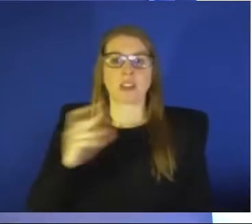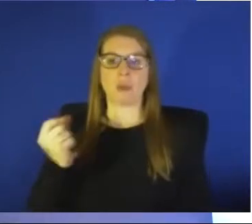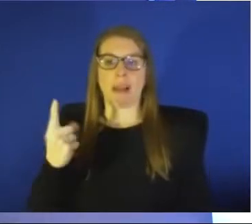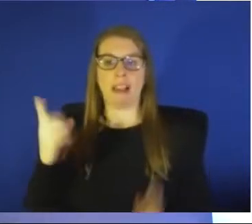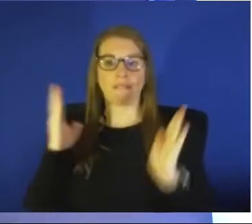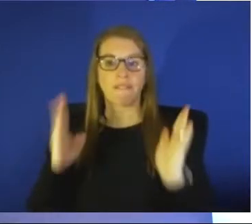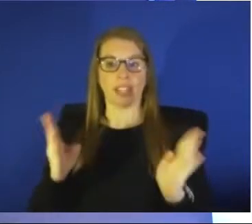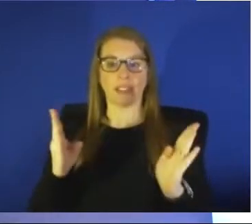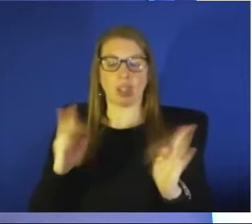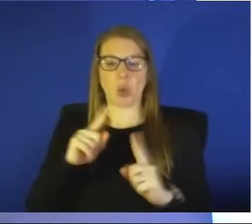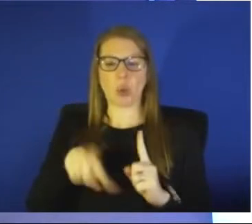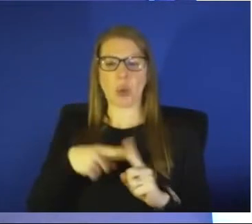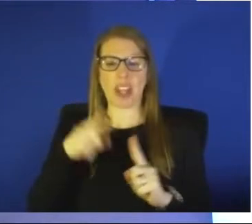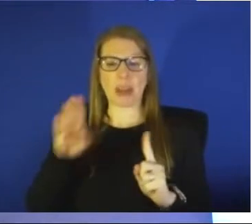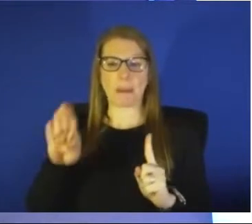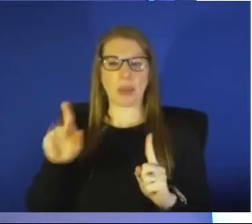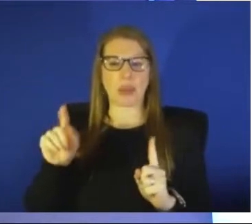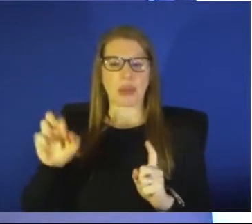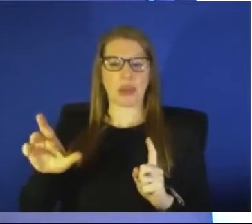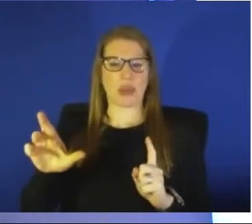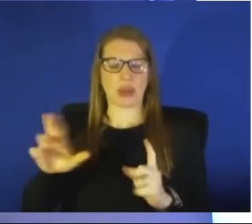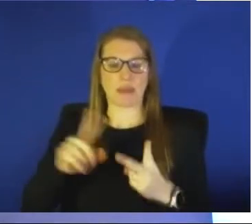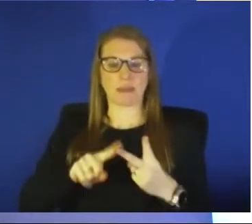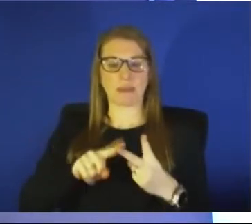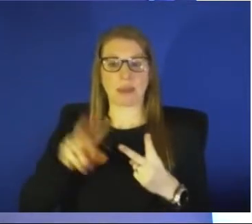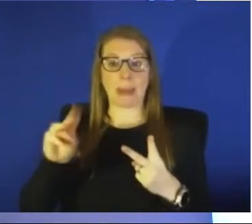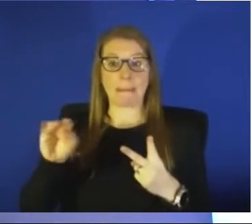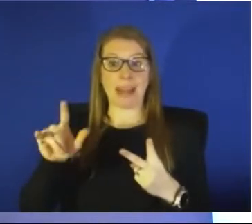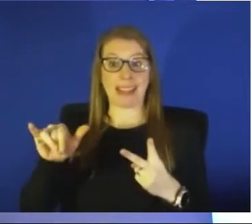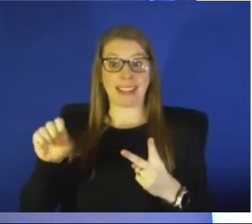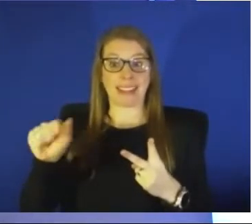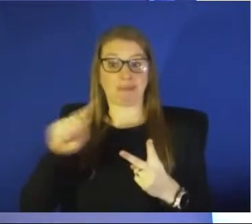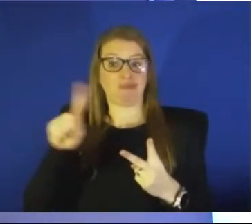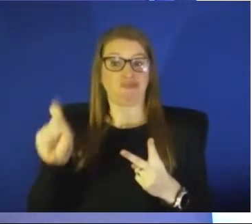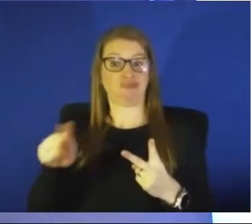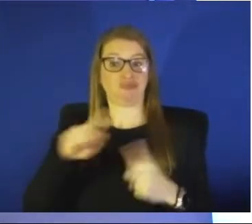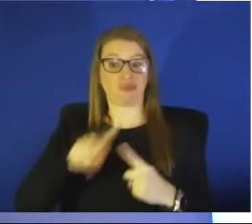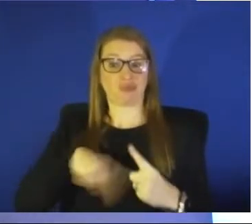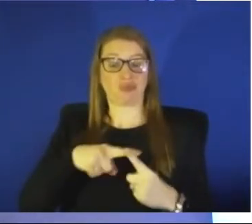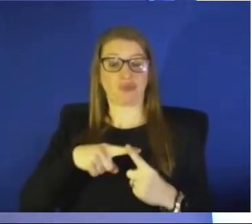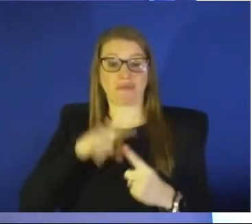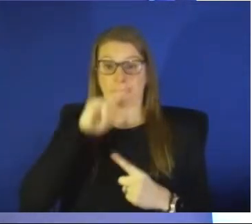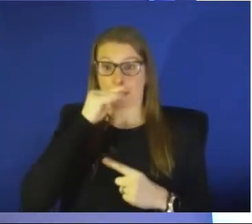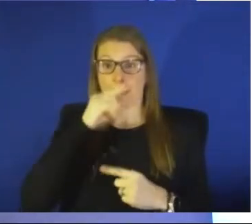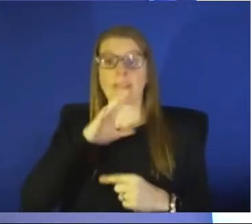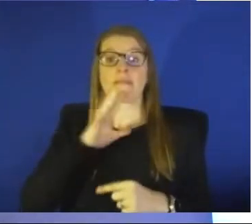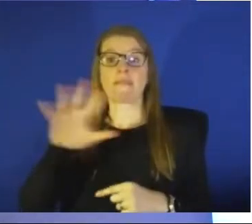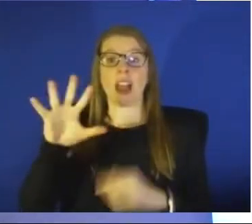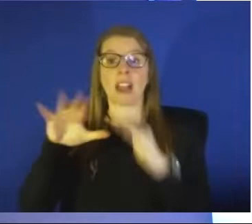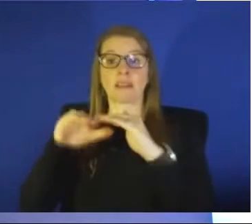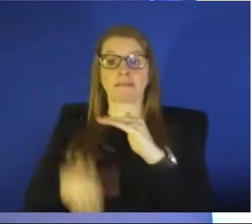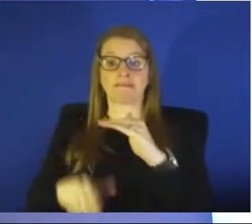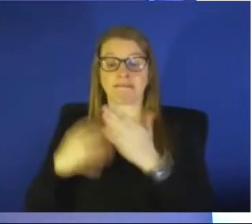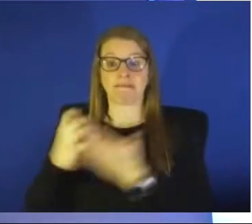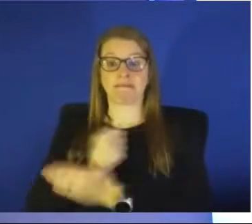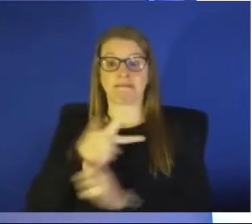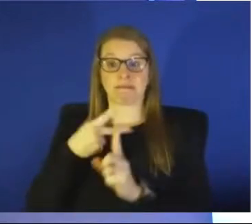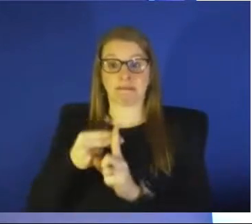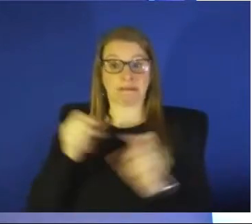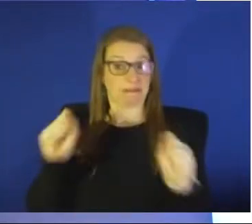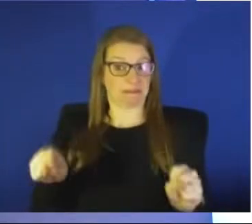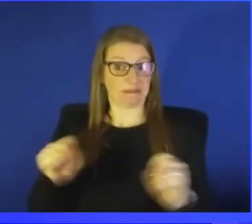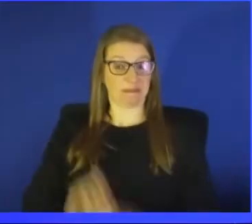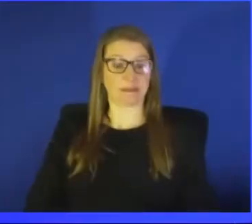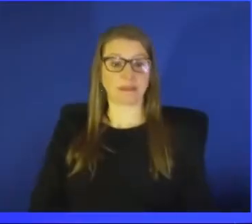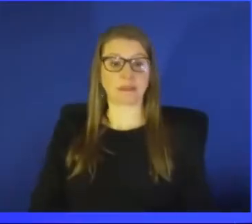booster, and then another question from Melissa on when can kids 5 and under get the vaccines. Yeah. So the 5 to